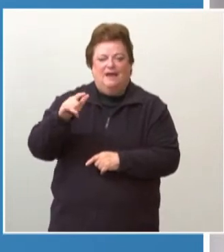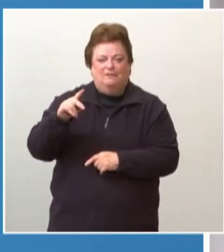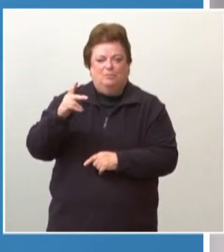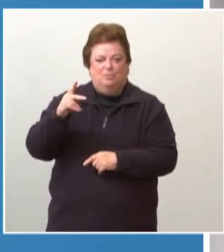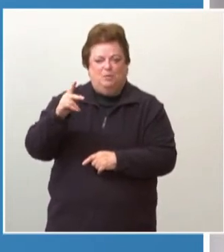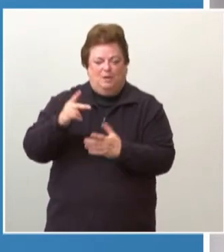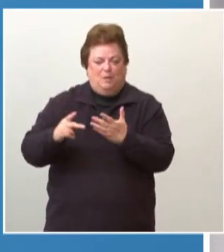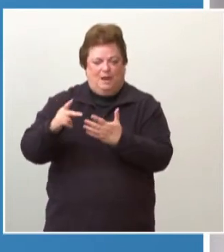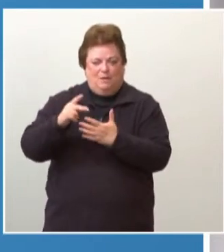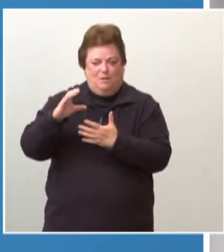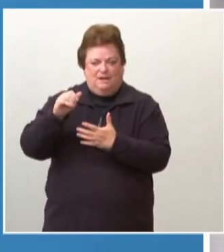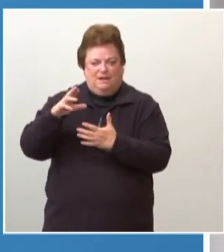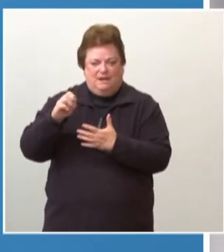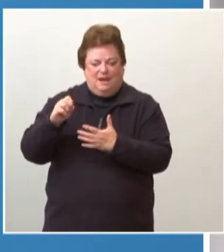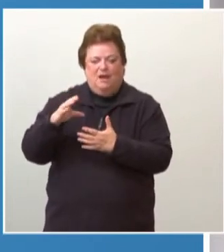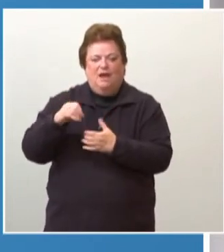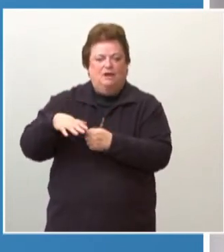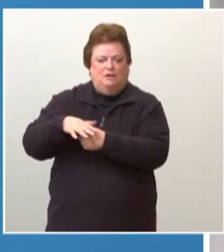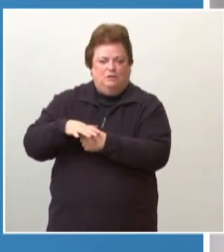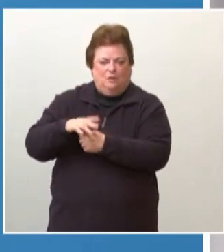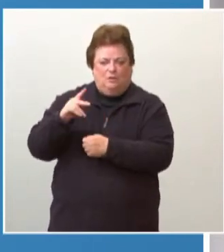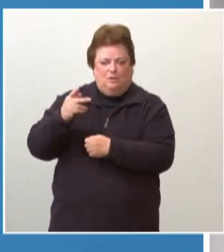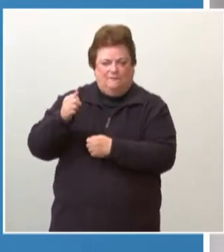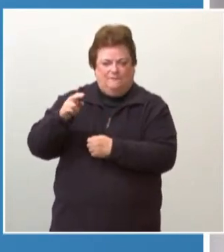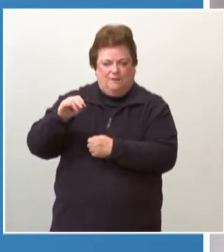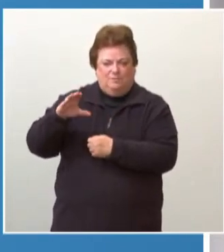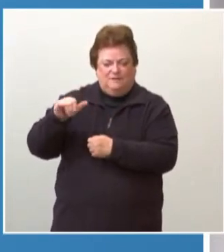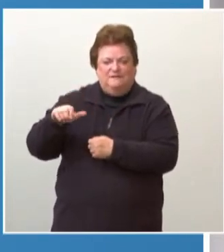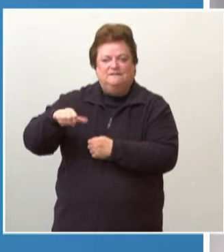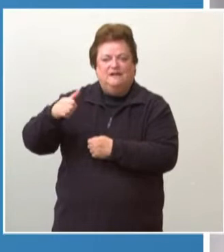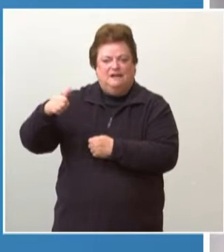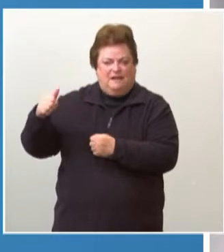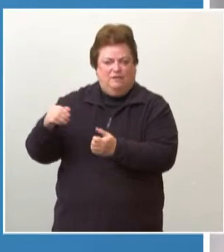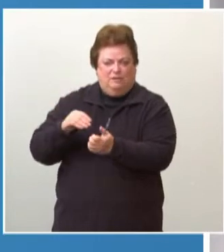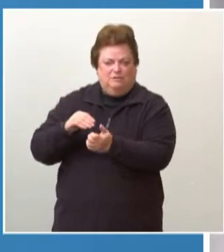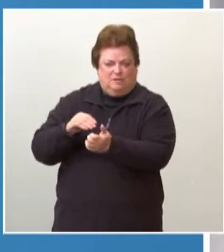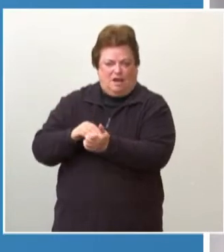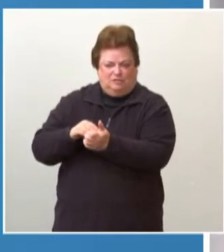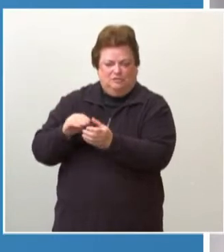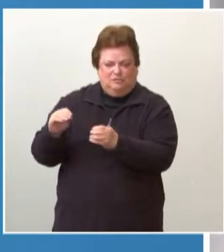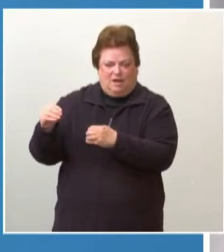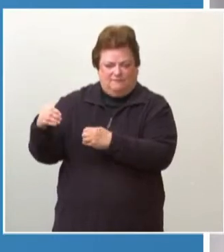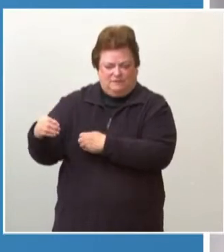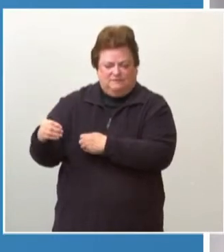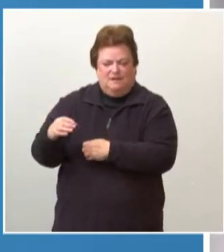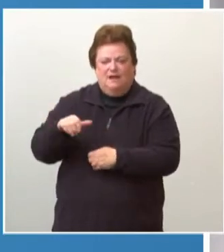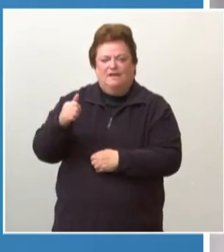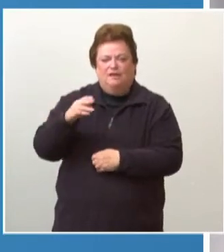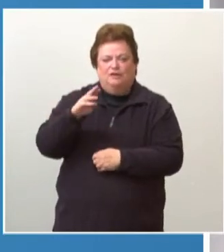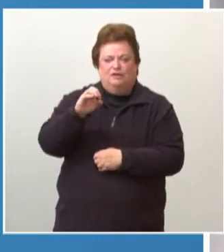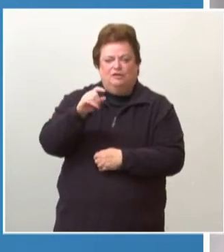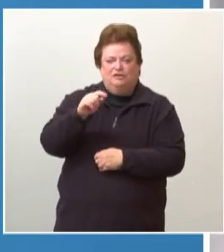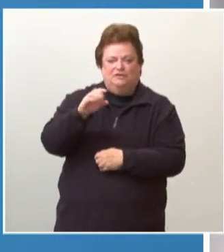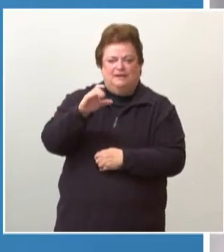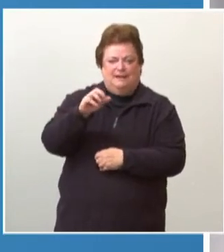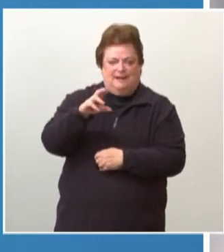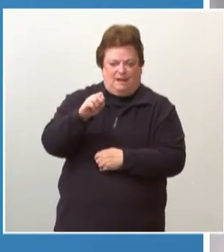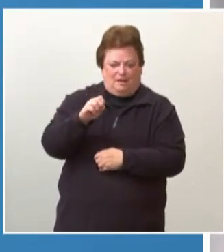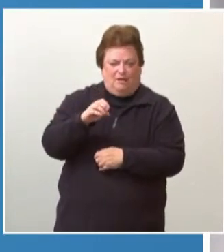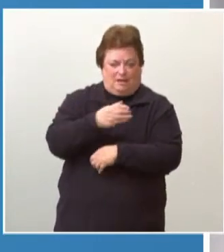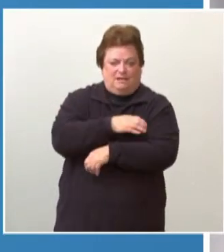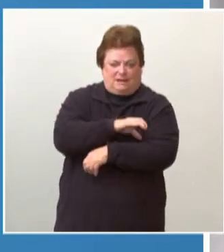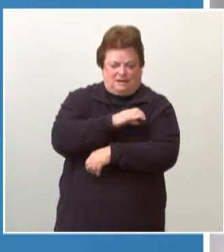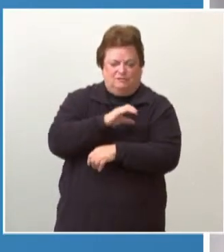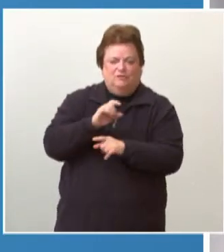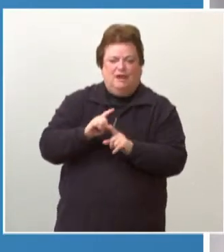our local pharmacies and some of our healthcare provider offices and other urgent care clinics. You can find